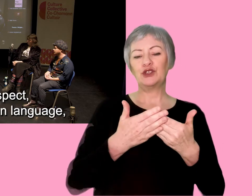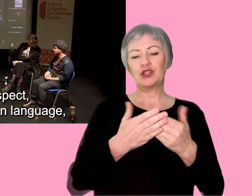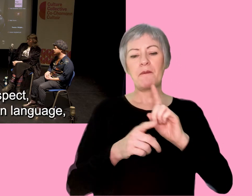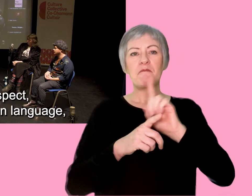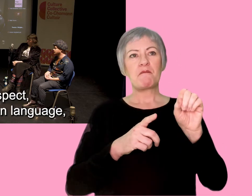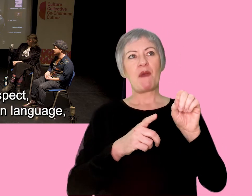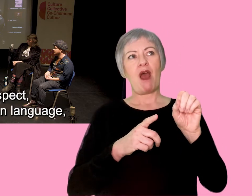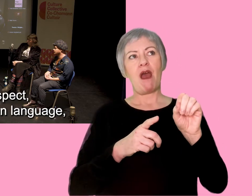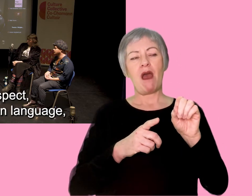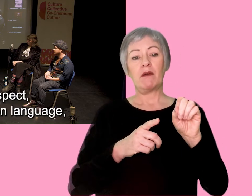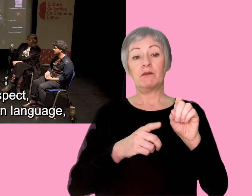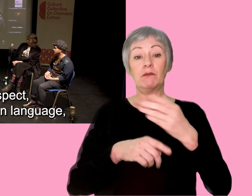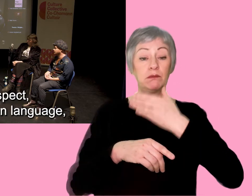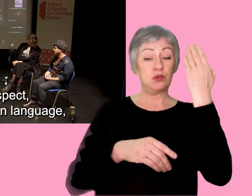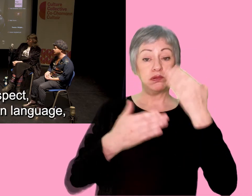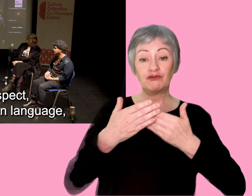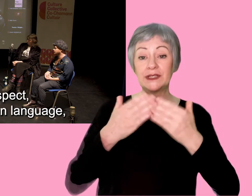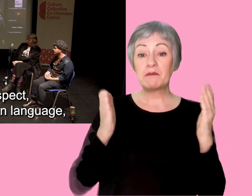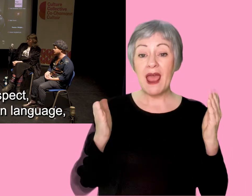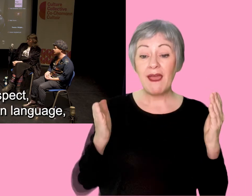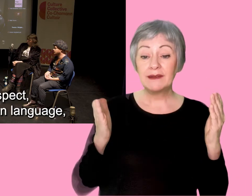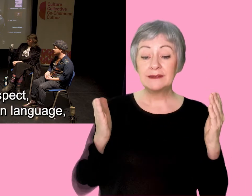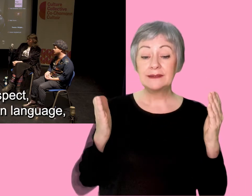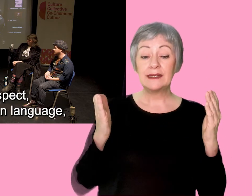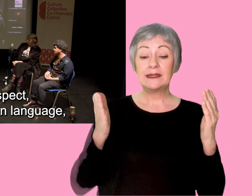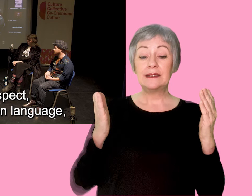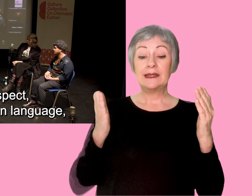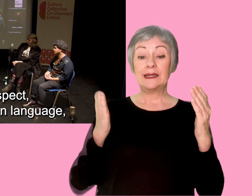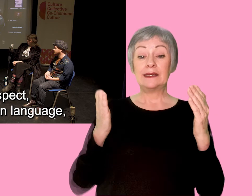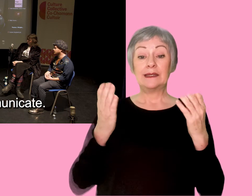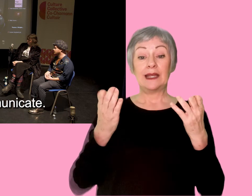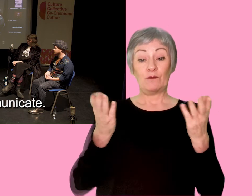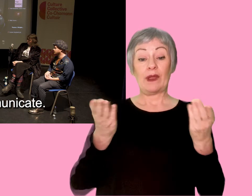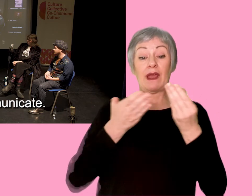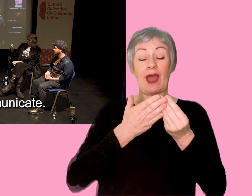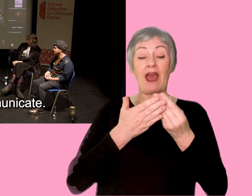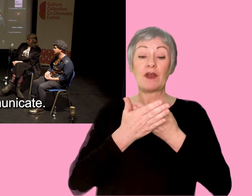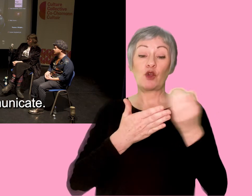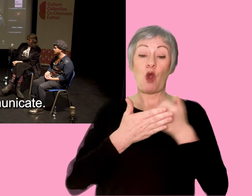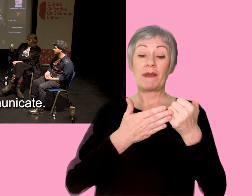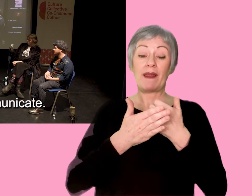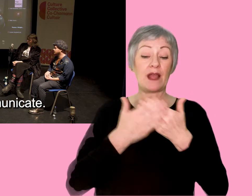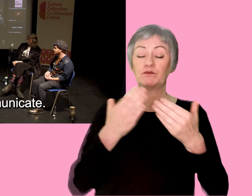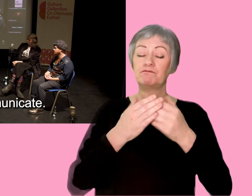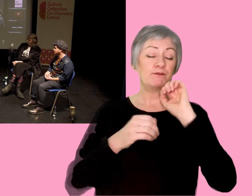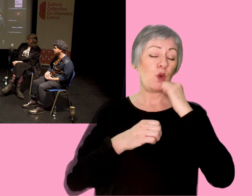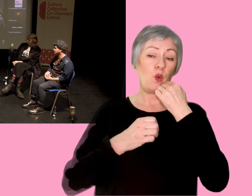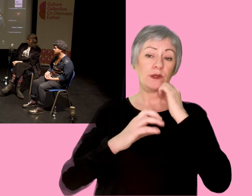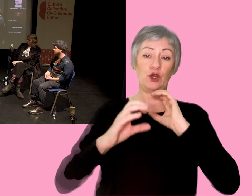if there's no respect, even if we have a common language, we're not going to communicate.